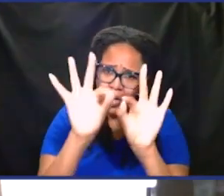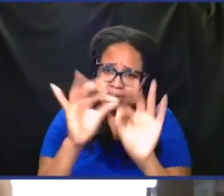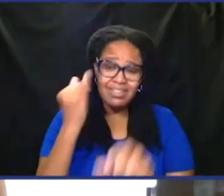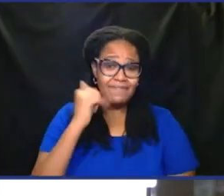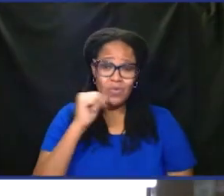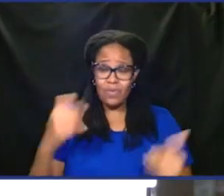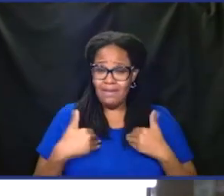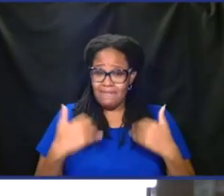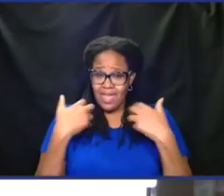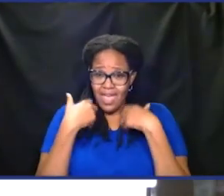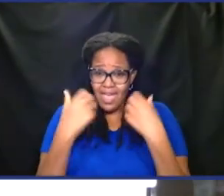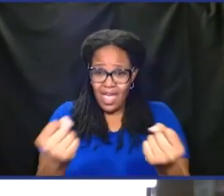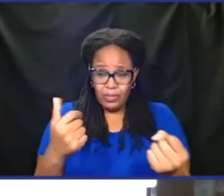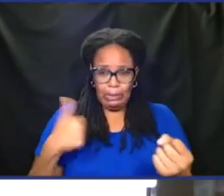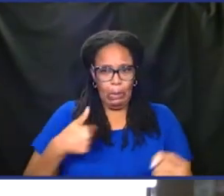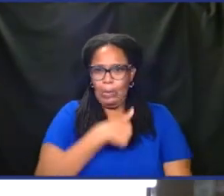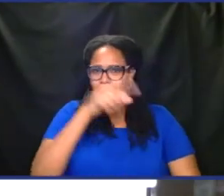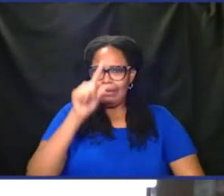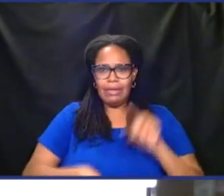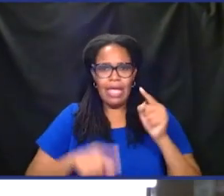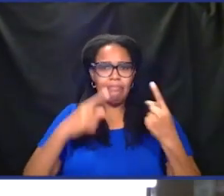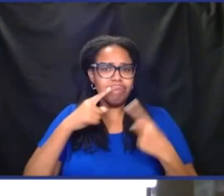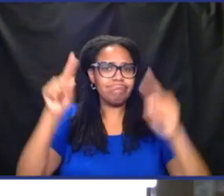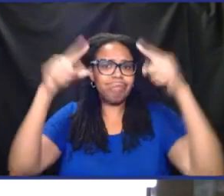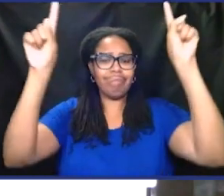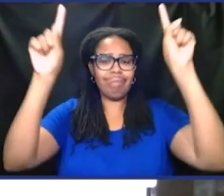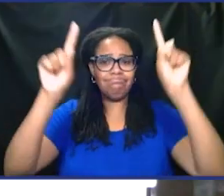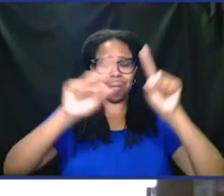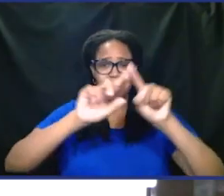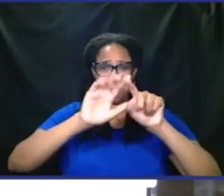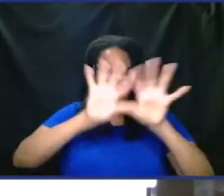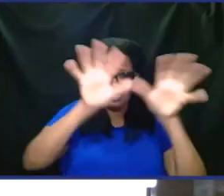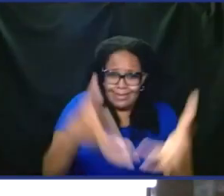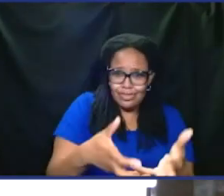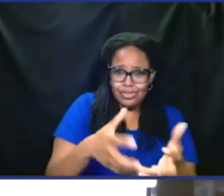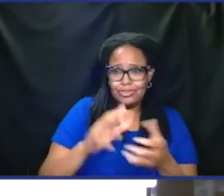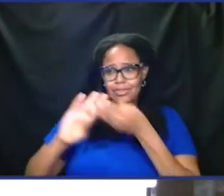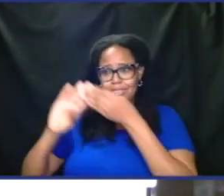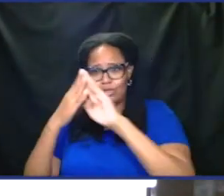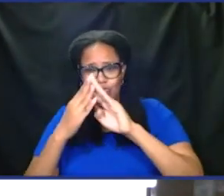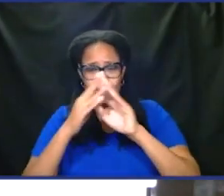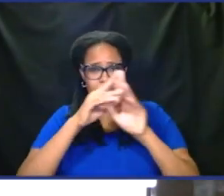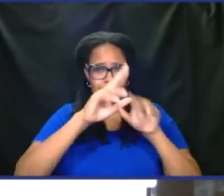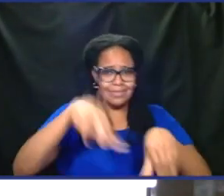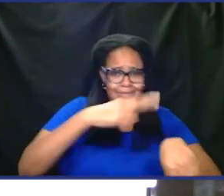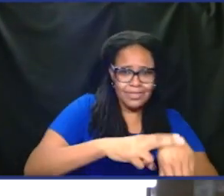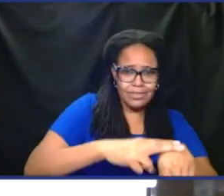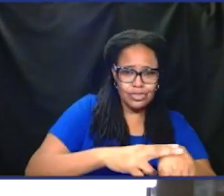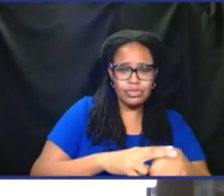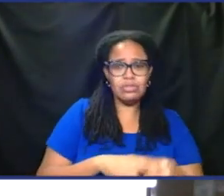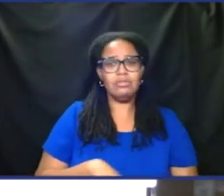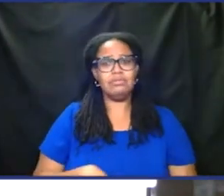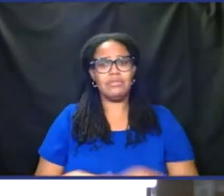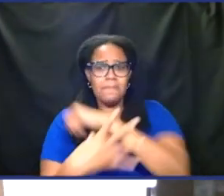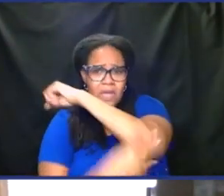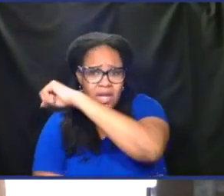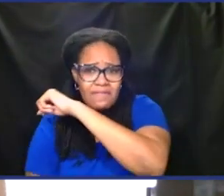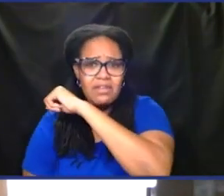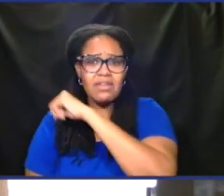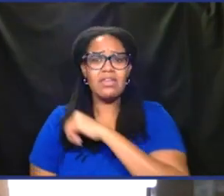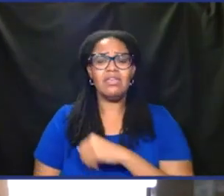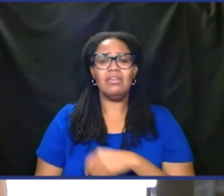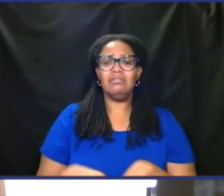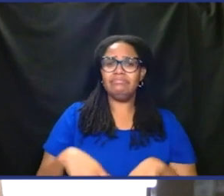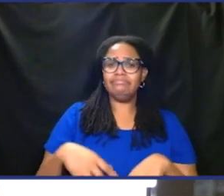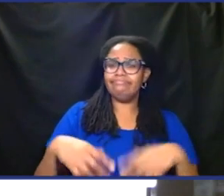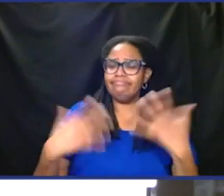individuals, as a nation, and as a global community. Disaster, poverty, and systematic racism all create barriers